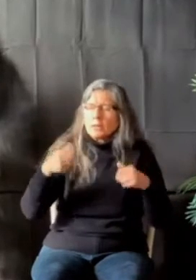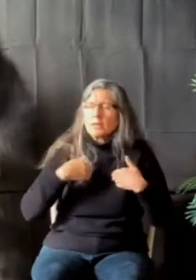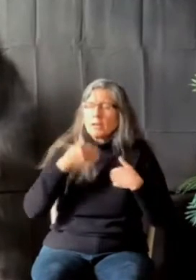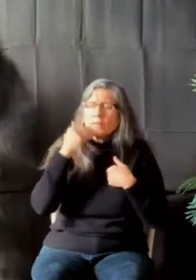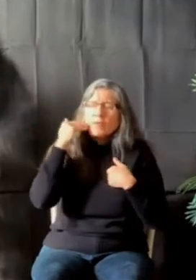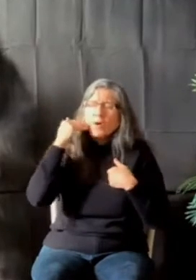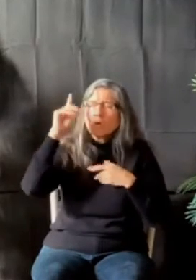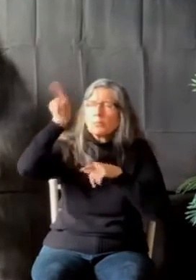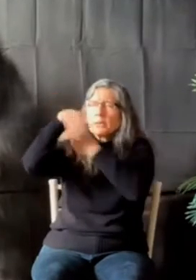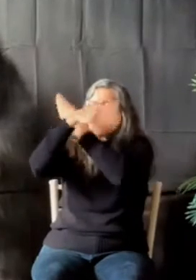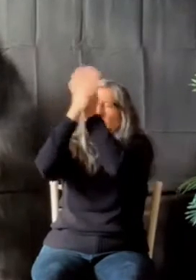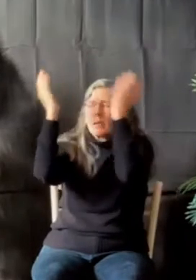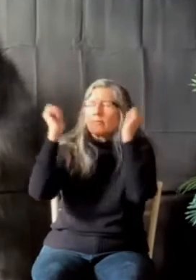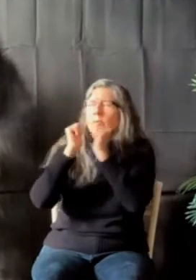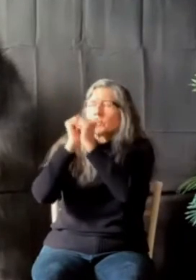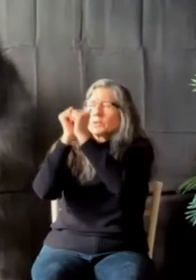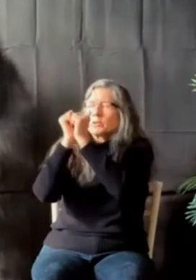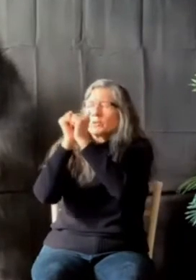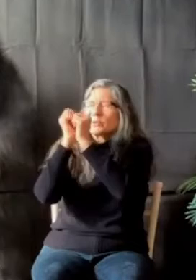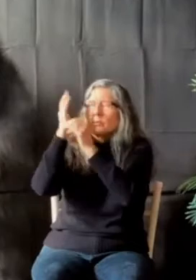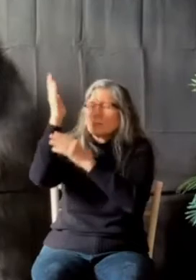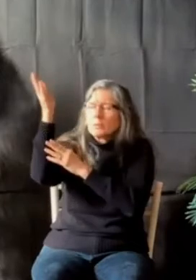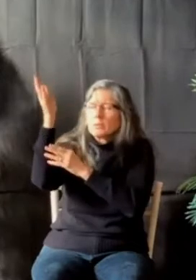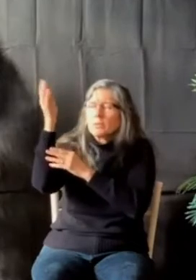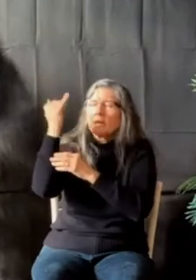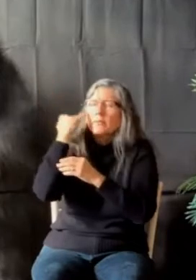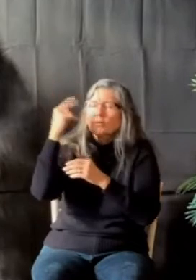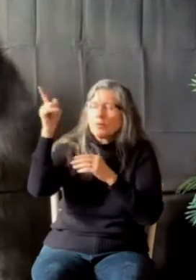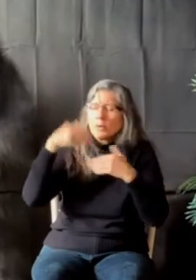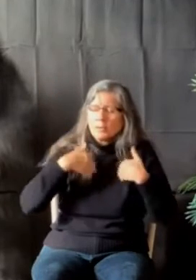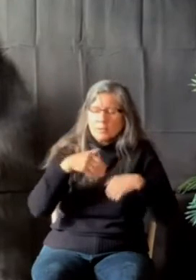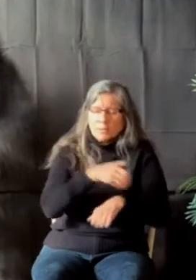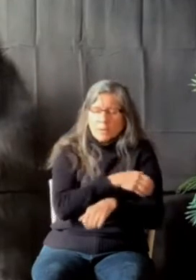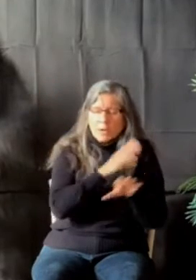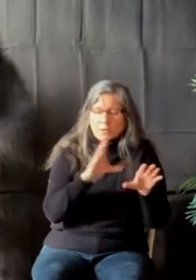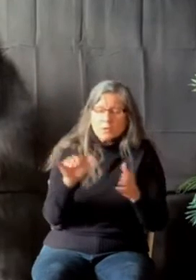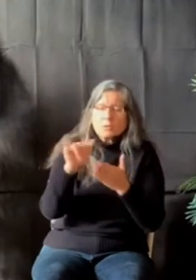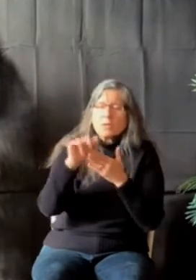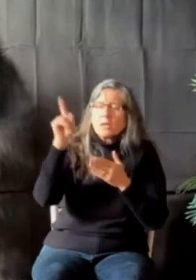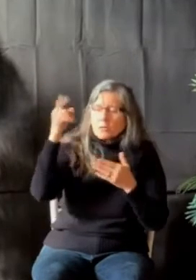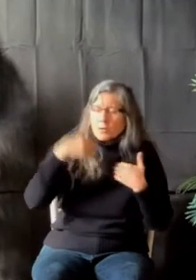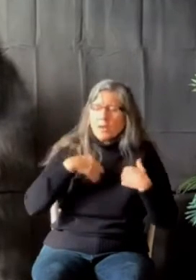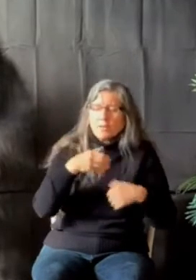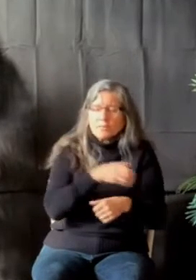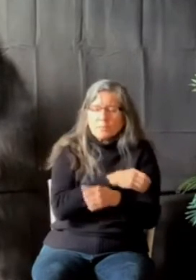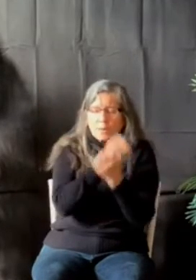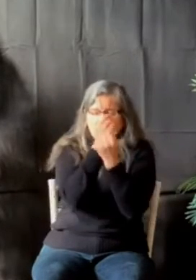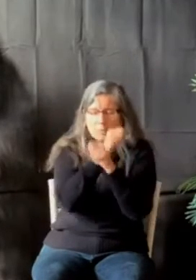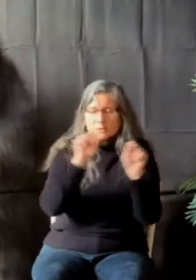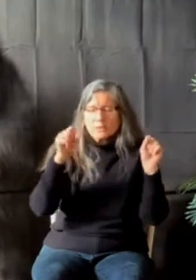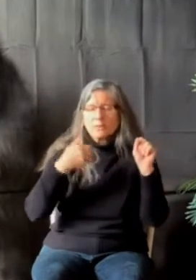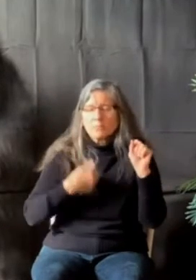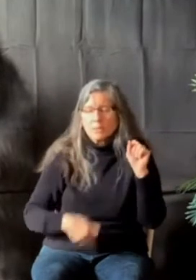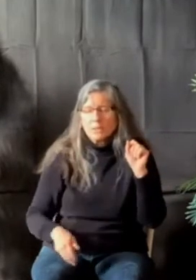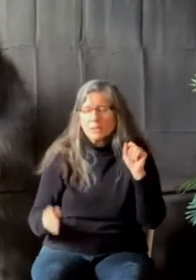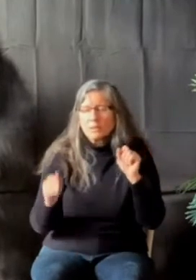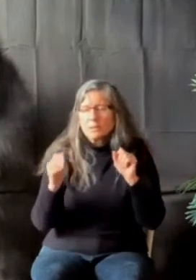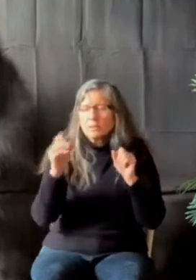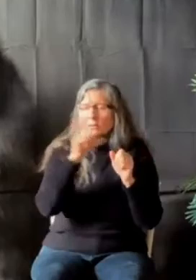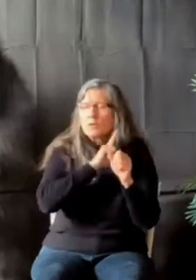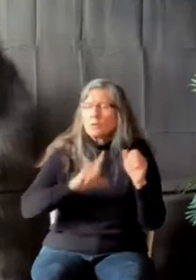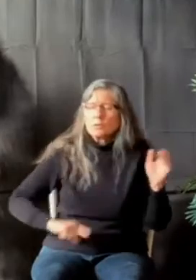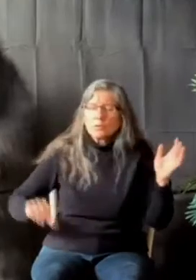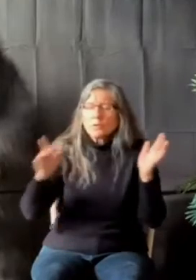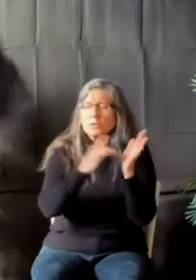heaven with you one day. And if you have the power to do that, you certainly have the power to save me. And so,